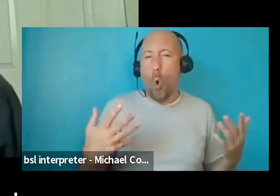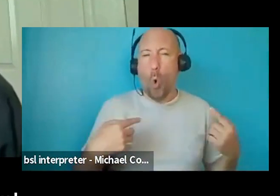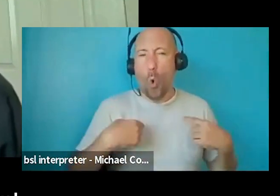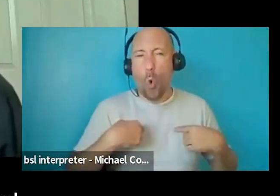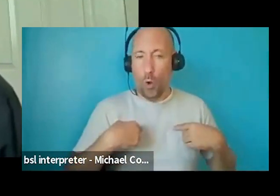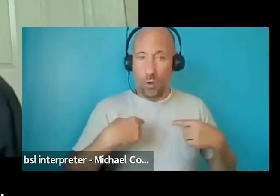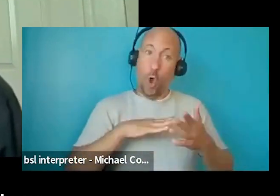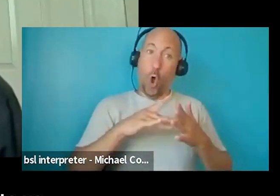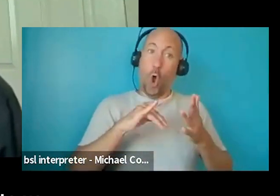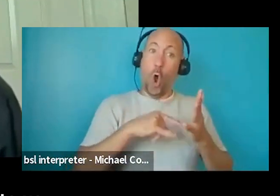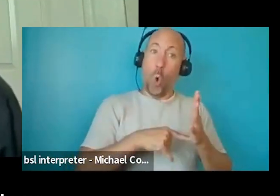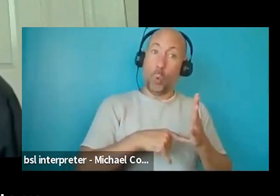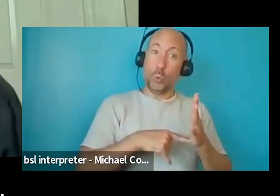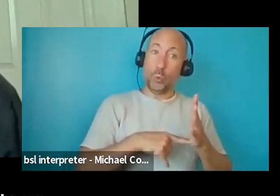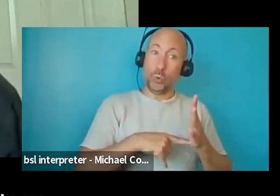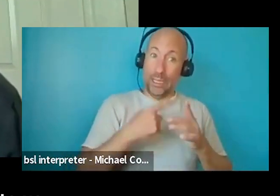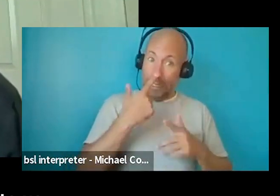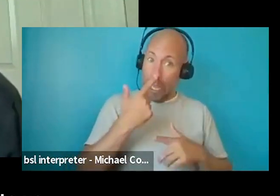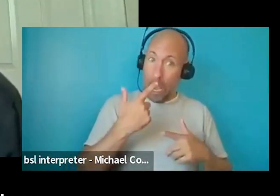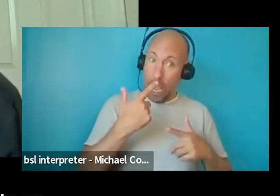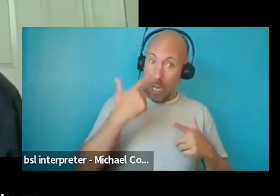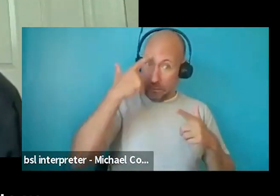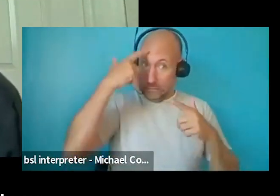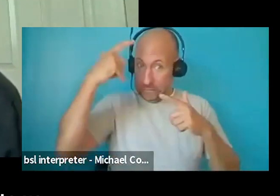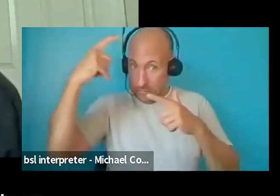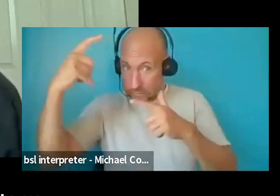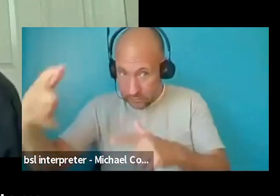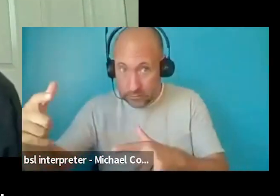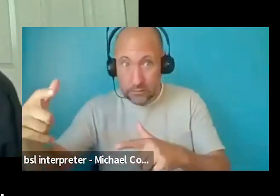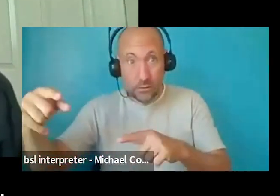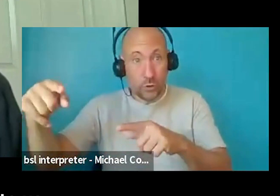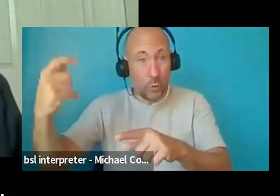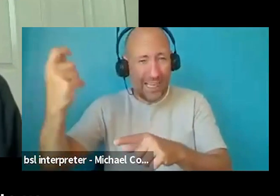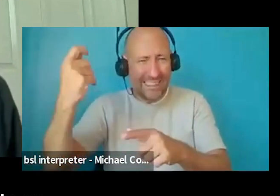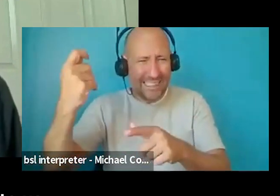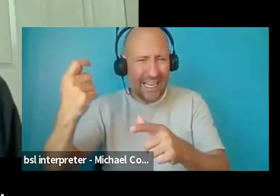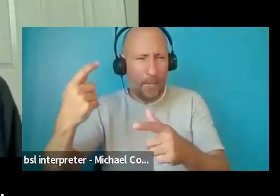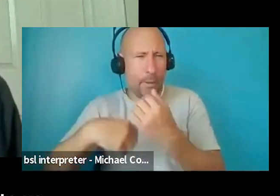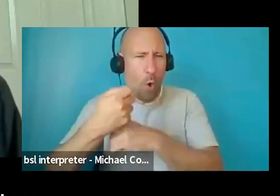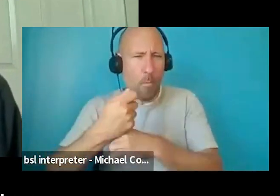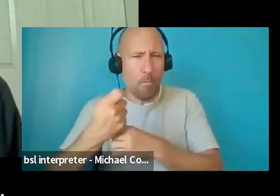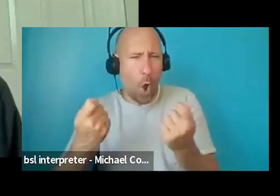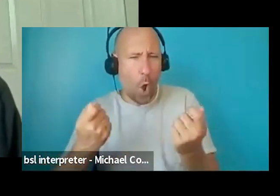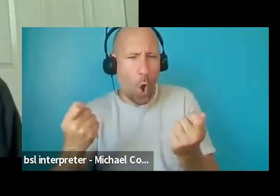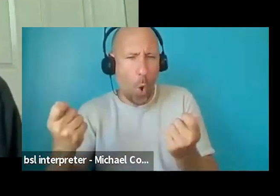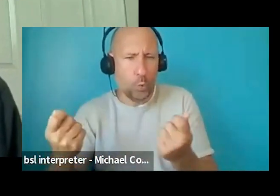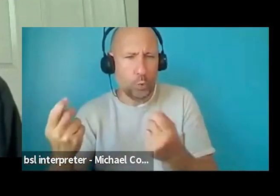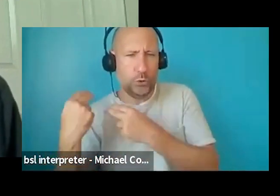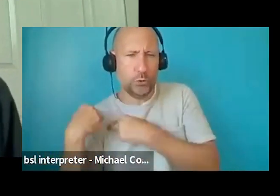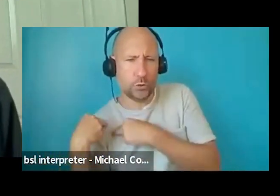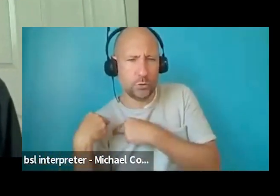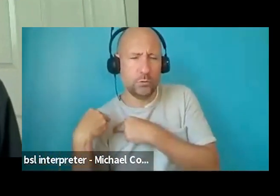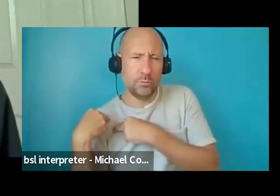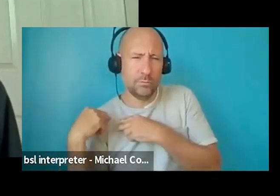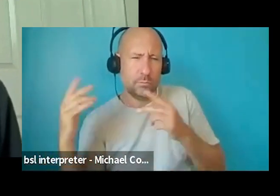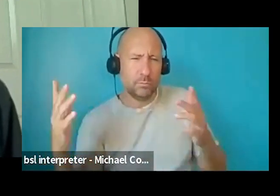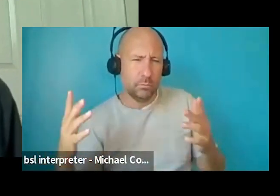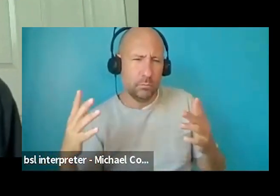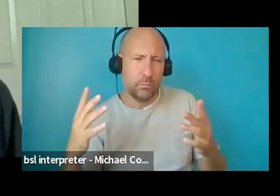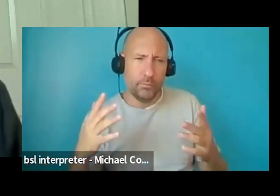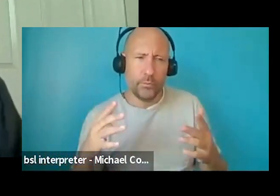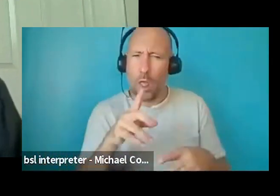budget? So is that artists from Italy coming to us and then UK